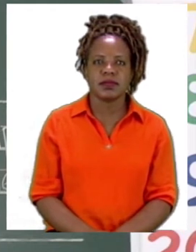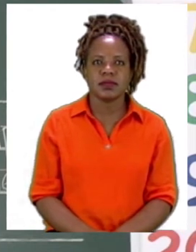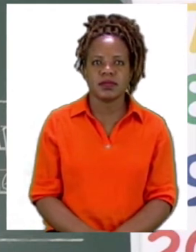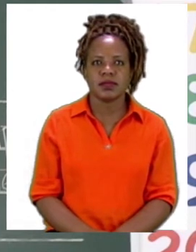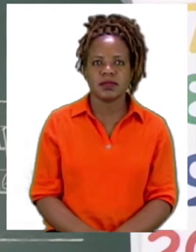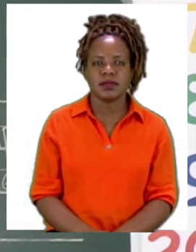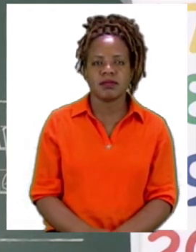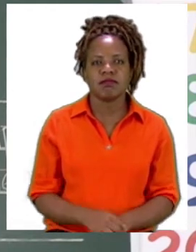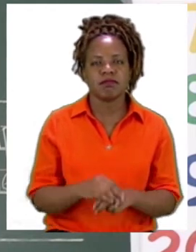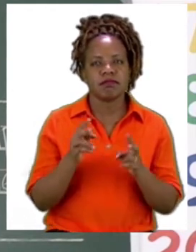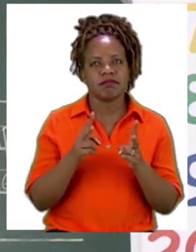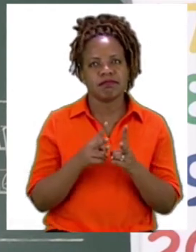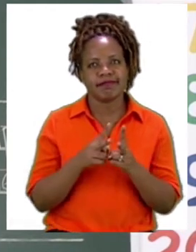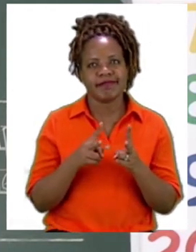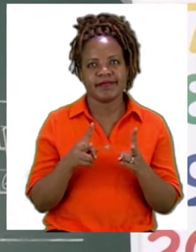Very.